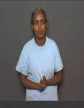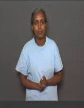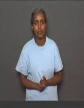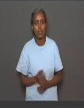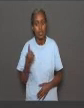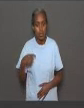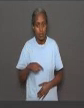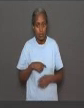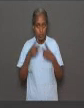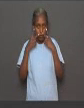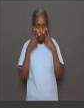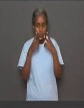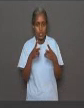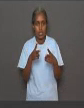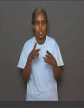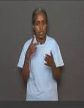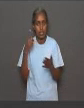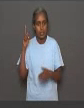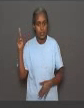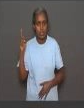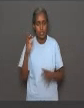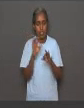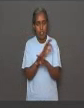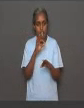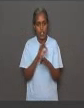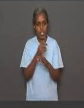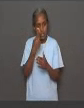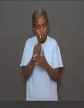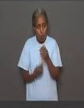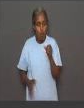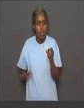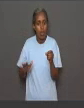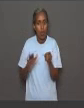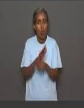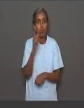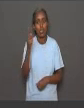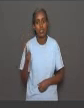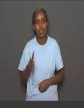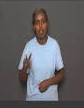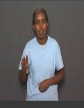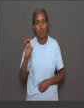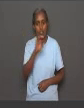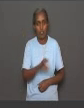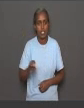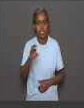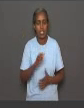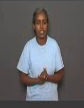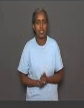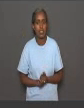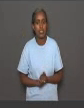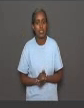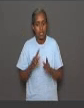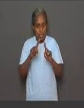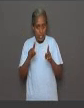we see that this function only completes half a cycle in the